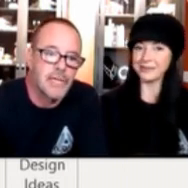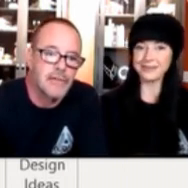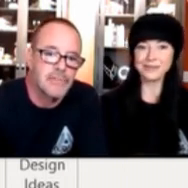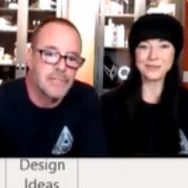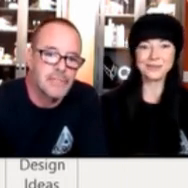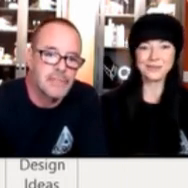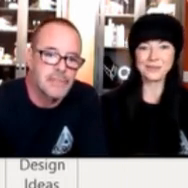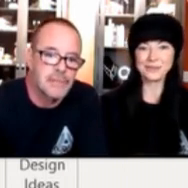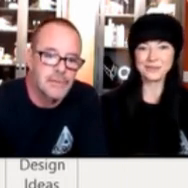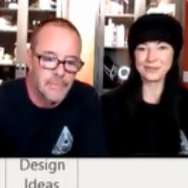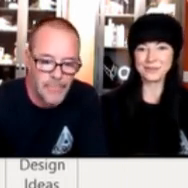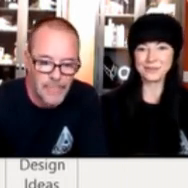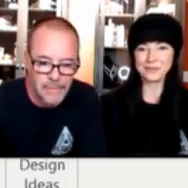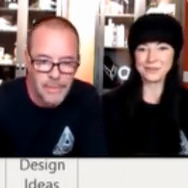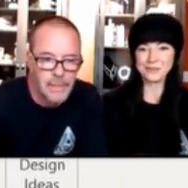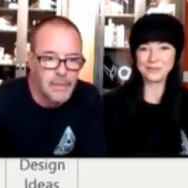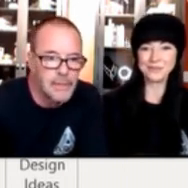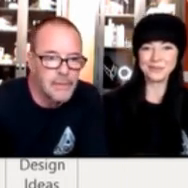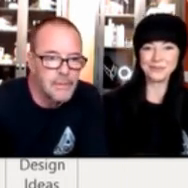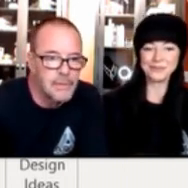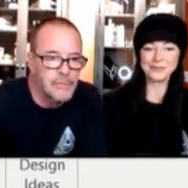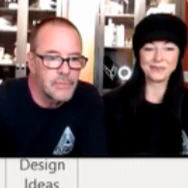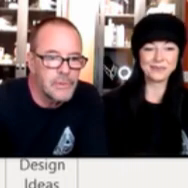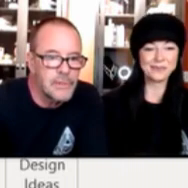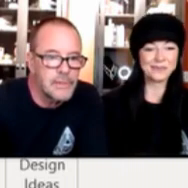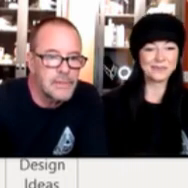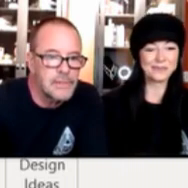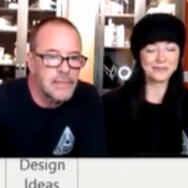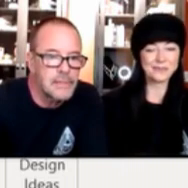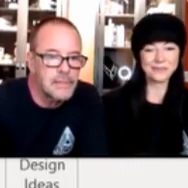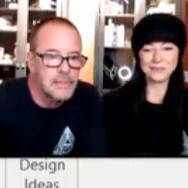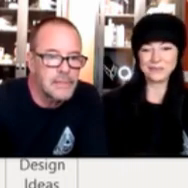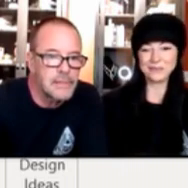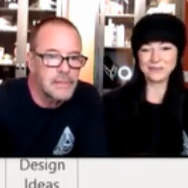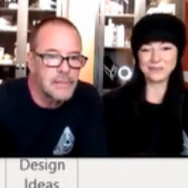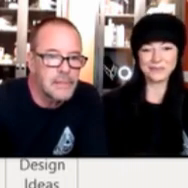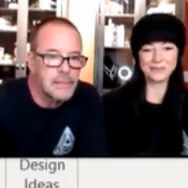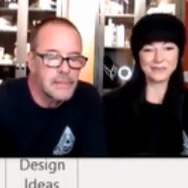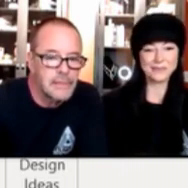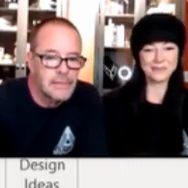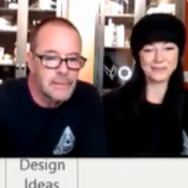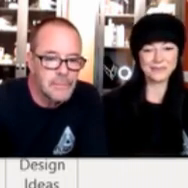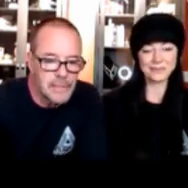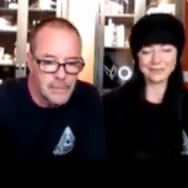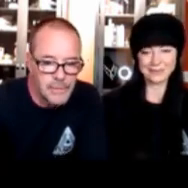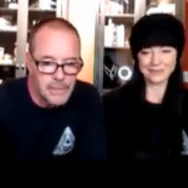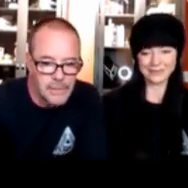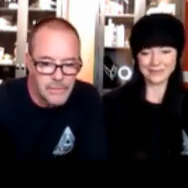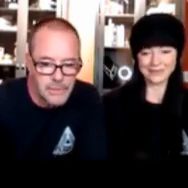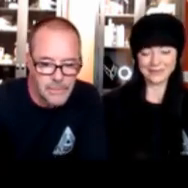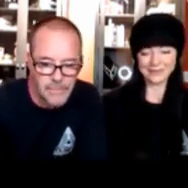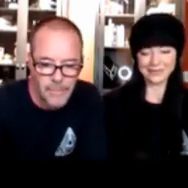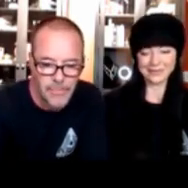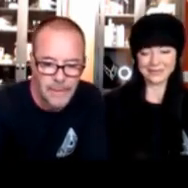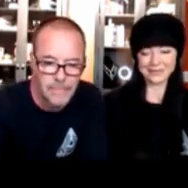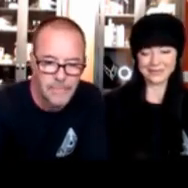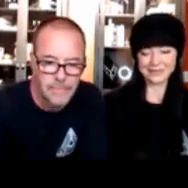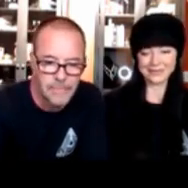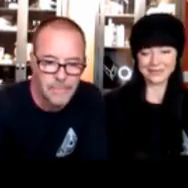you right after this. Hold on 1 second. There we go.